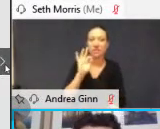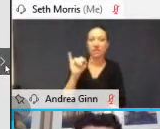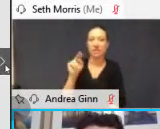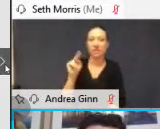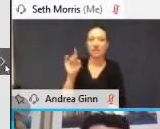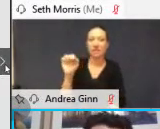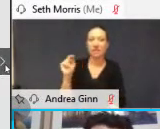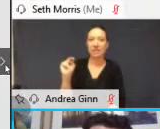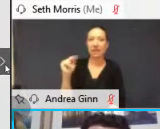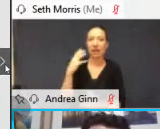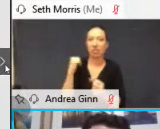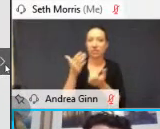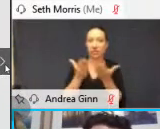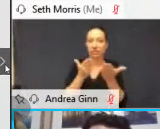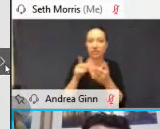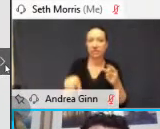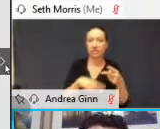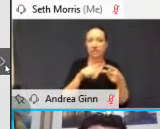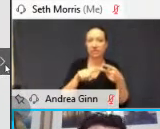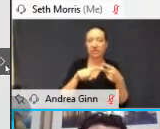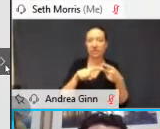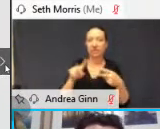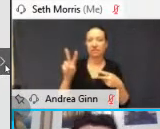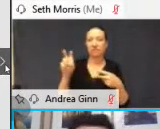Affairs, among other programs.